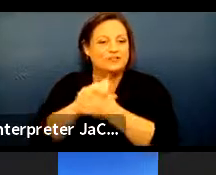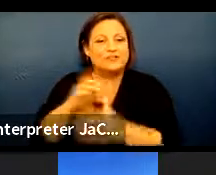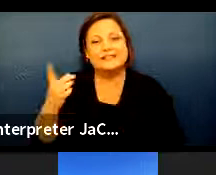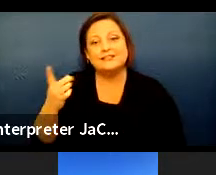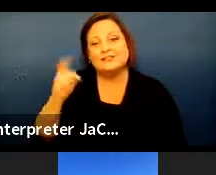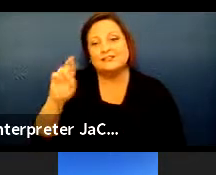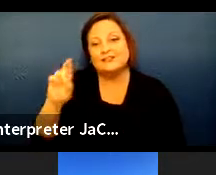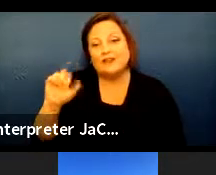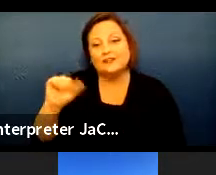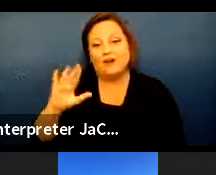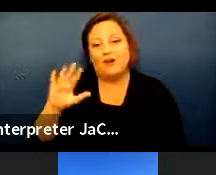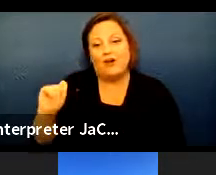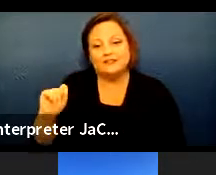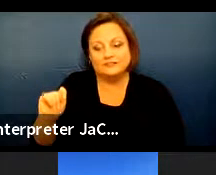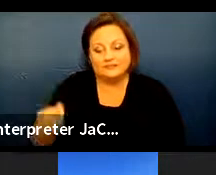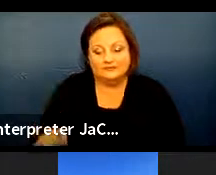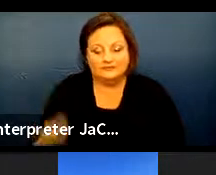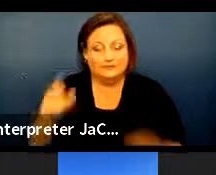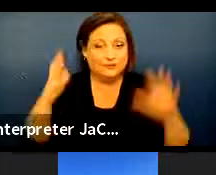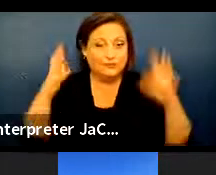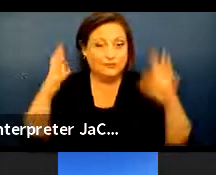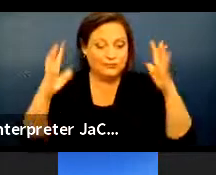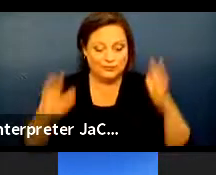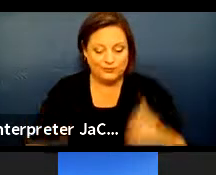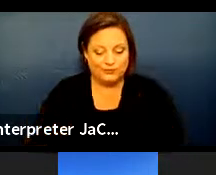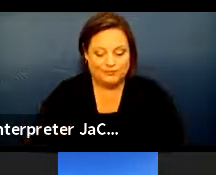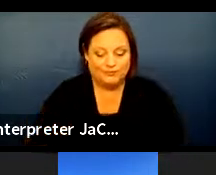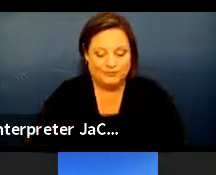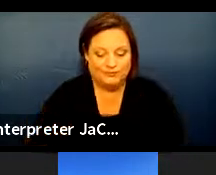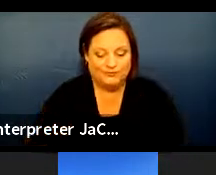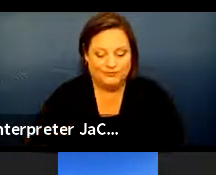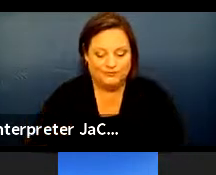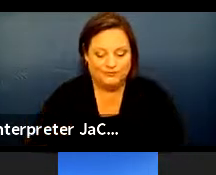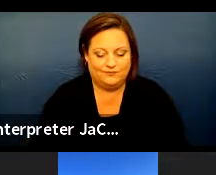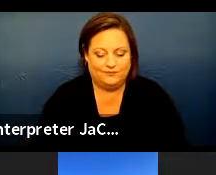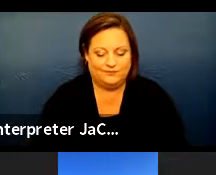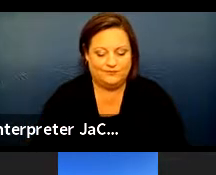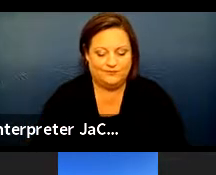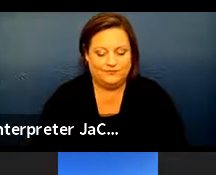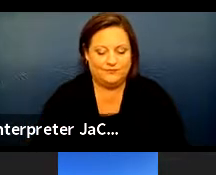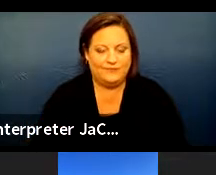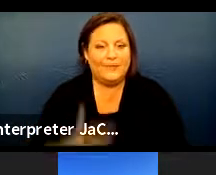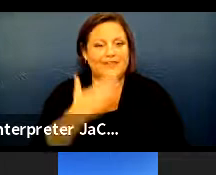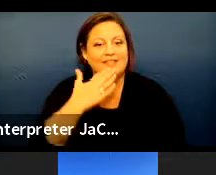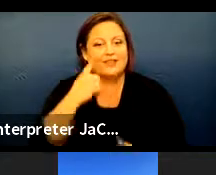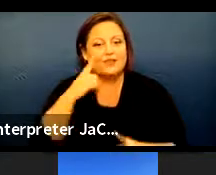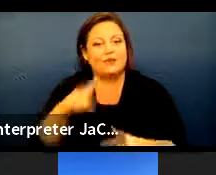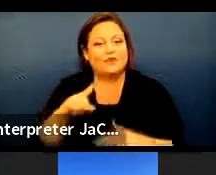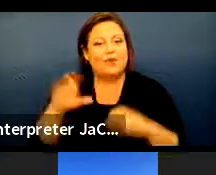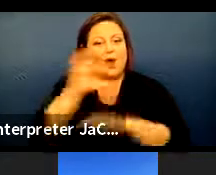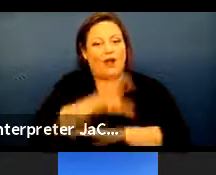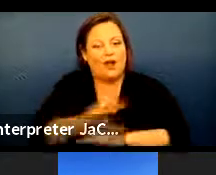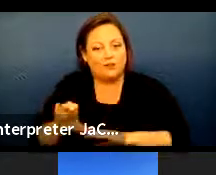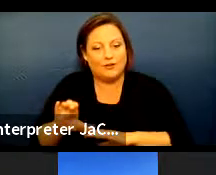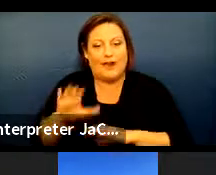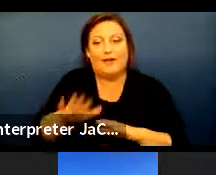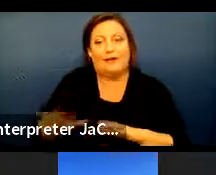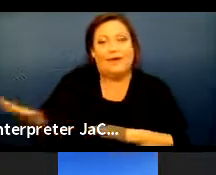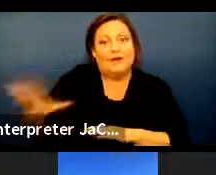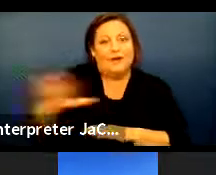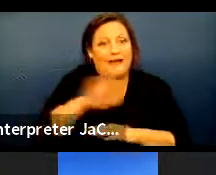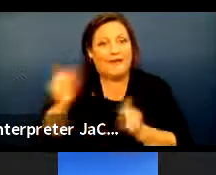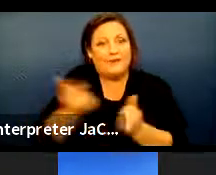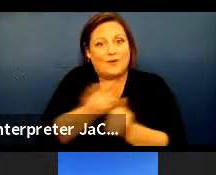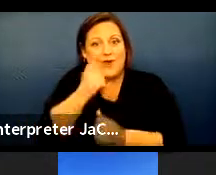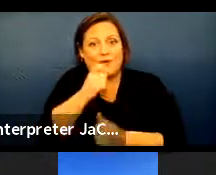Alt. Woo! So say thank you to everybody at UNC, everybody in Colorado and all around the country that have helped me and support